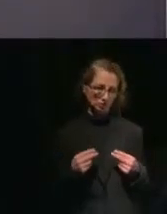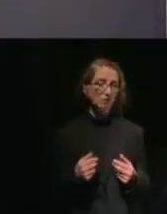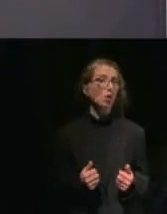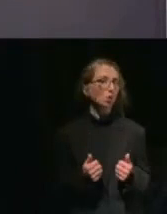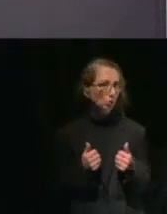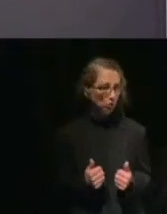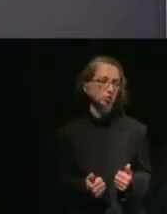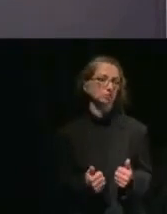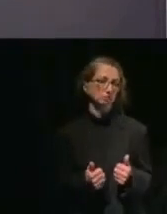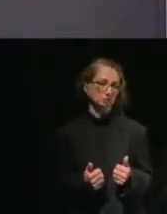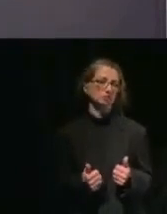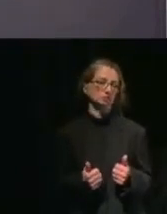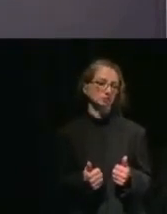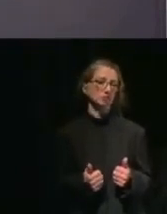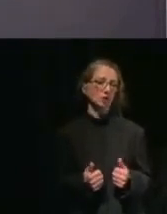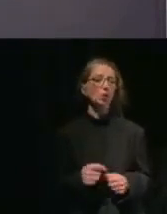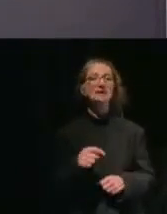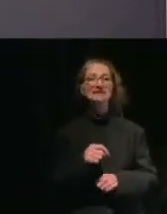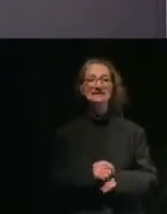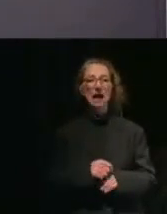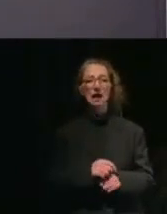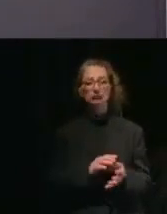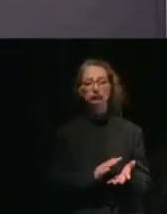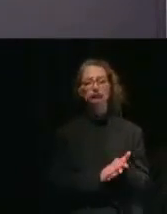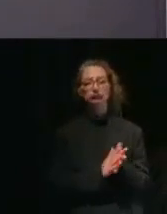Of these